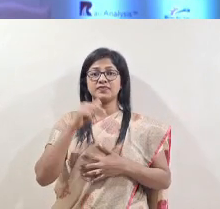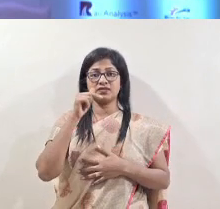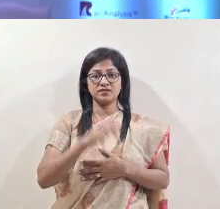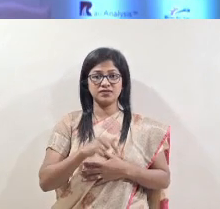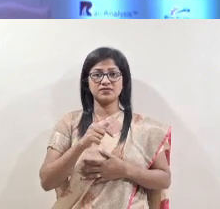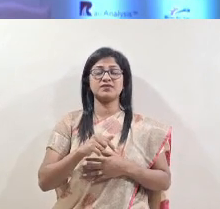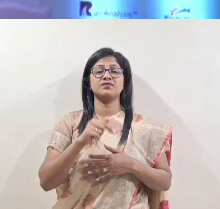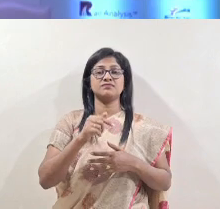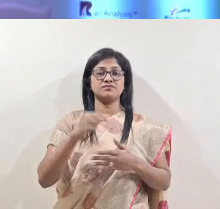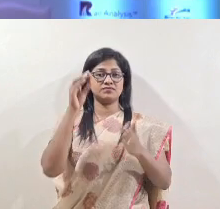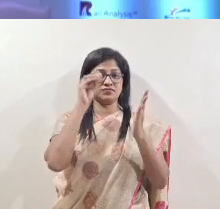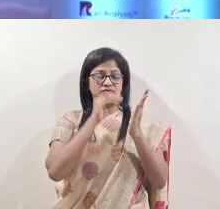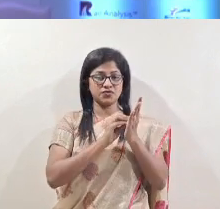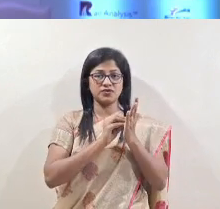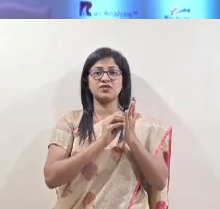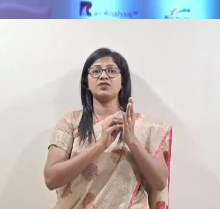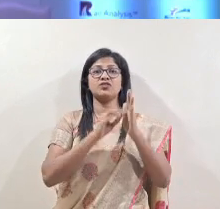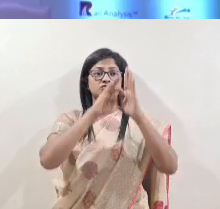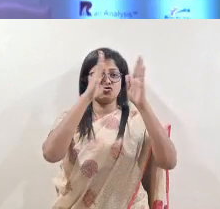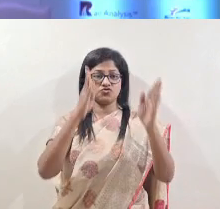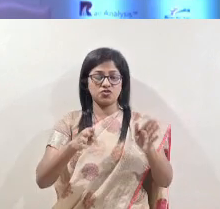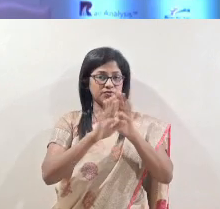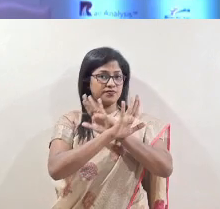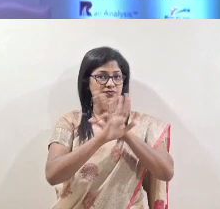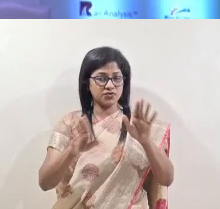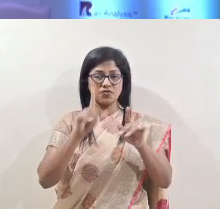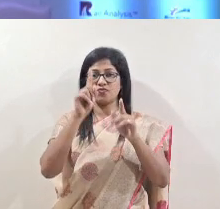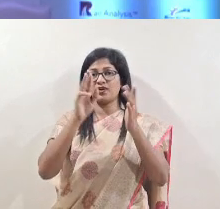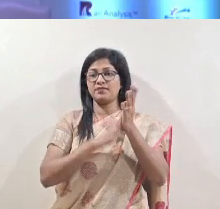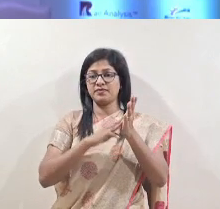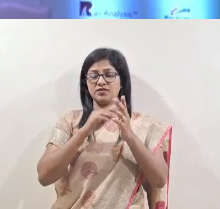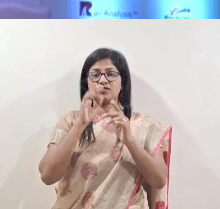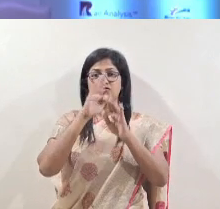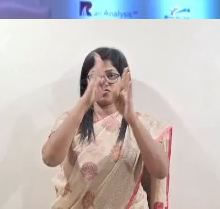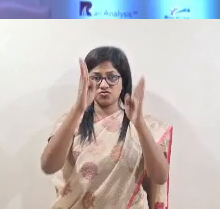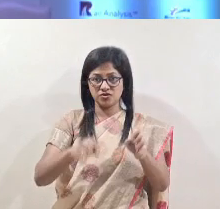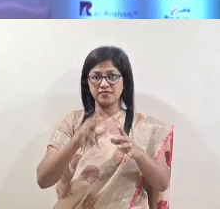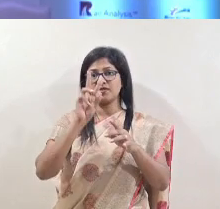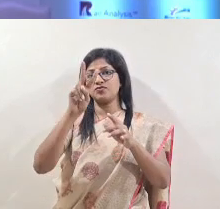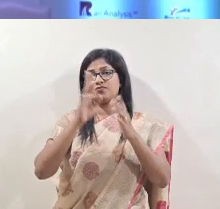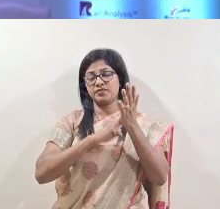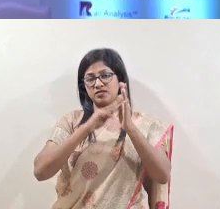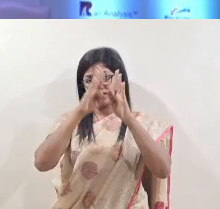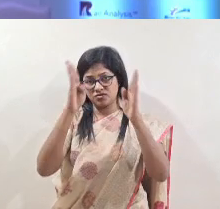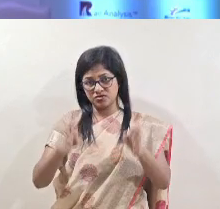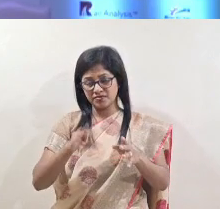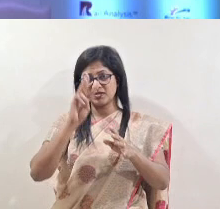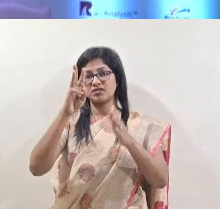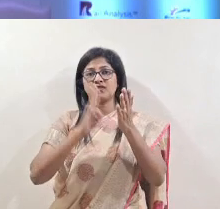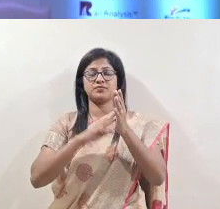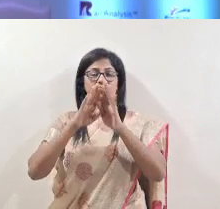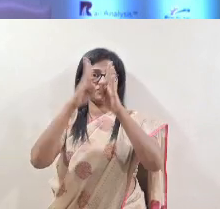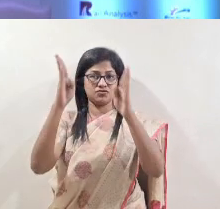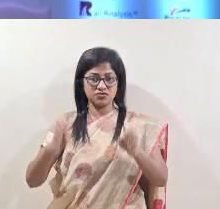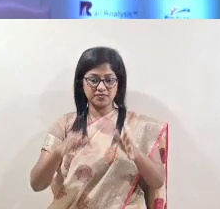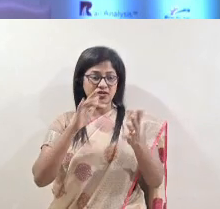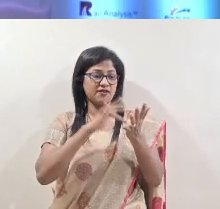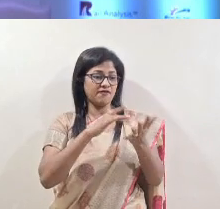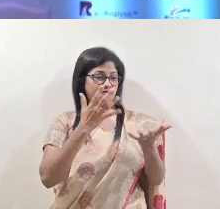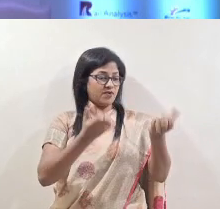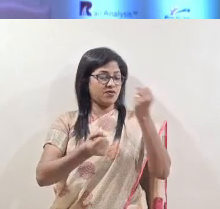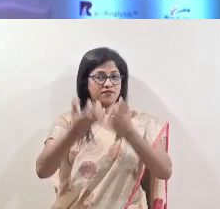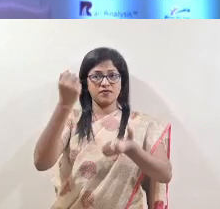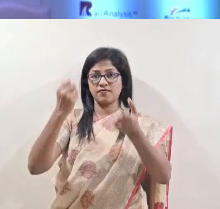considered just no shop, 1 meter shop, 2 meter and 3 meter shop, and we have identified the best areas that we can